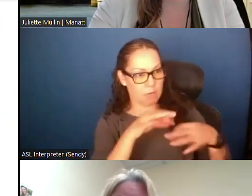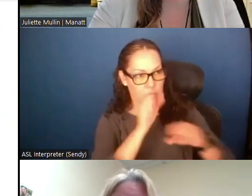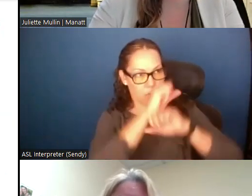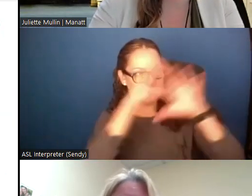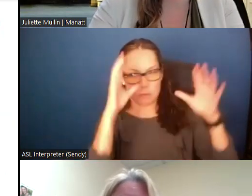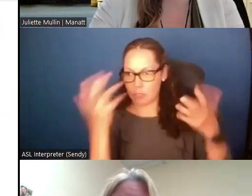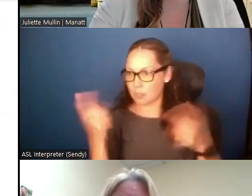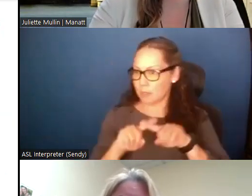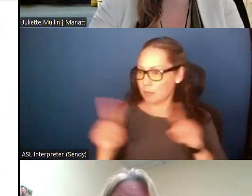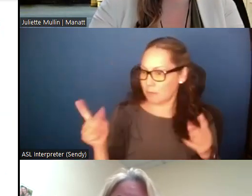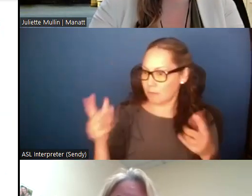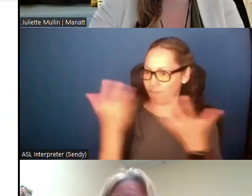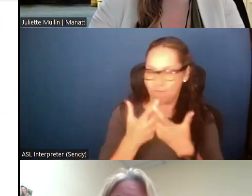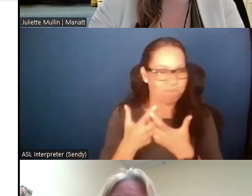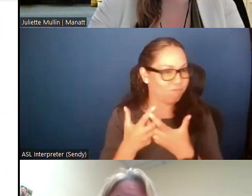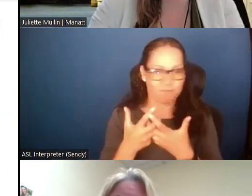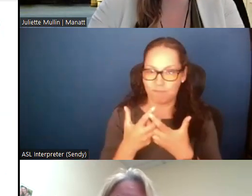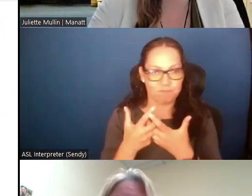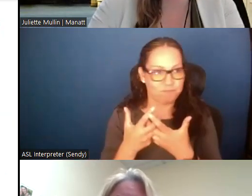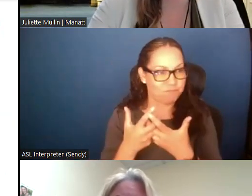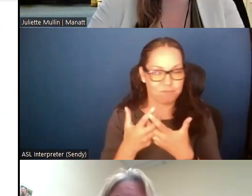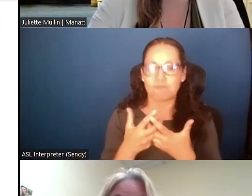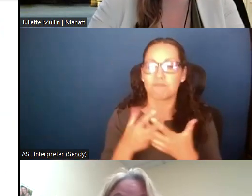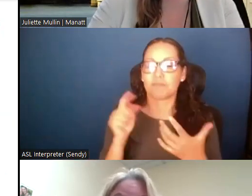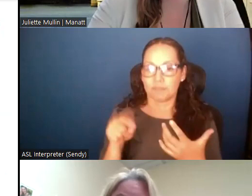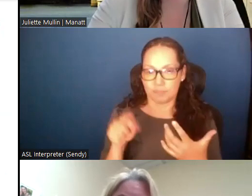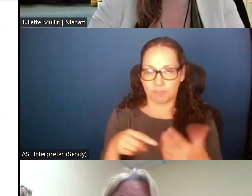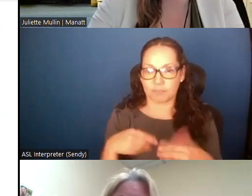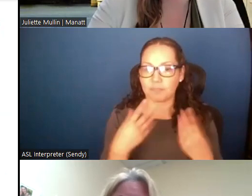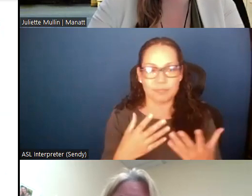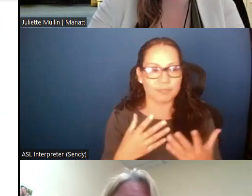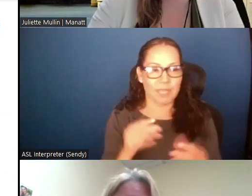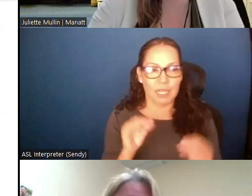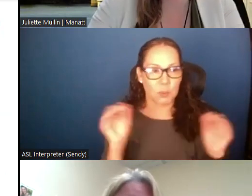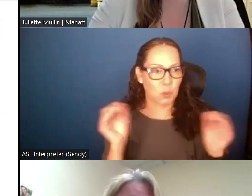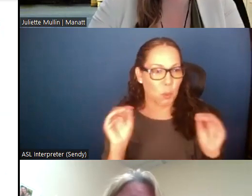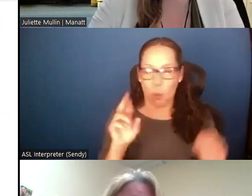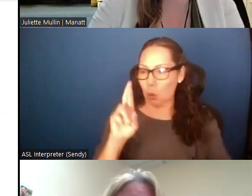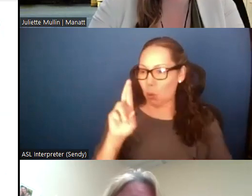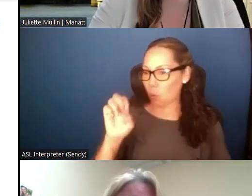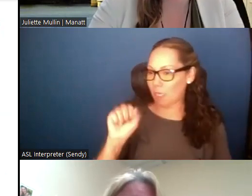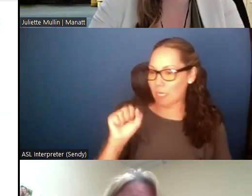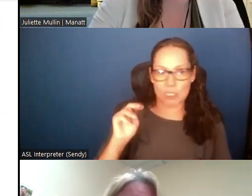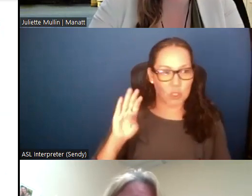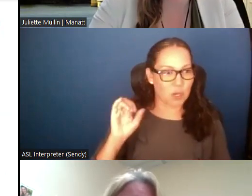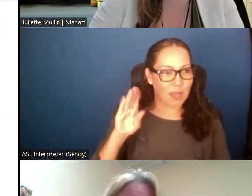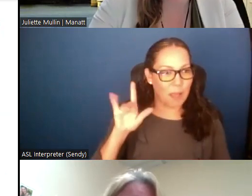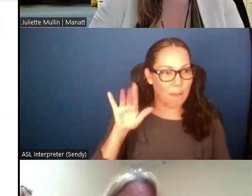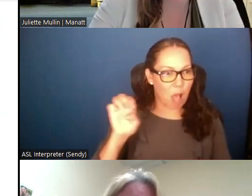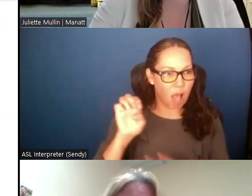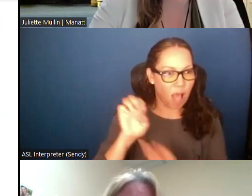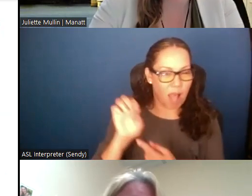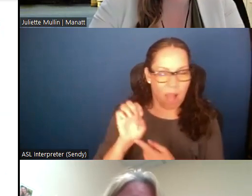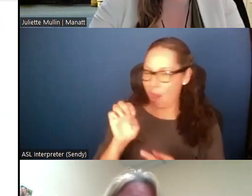must allow. There really can't be any reasonable test to that. And I would say that throughout